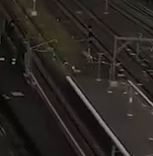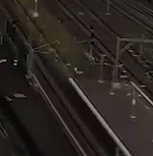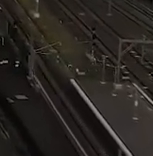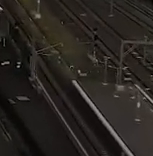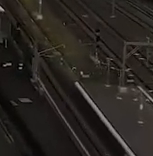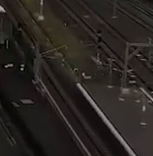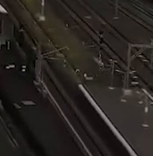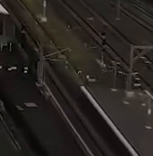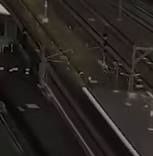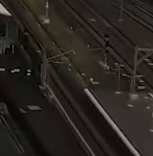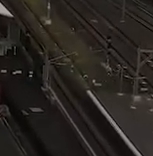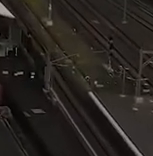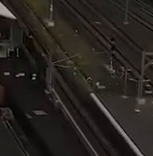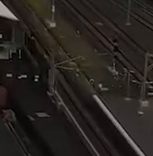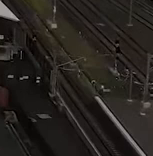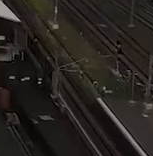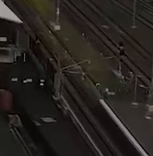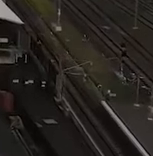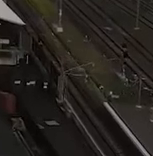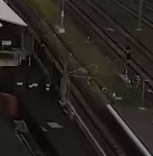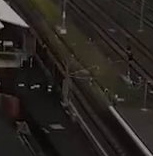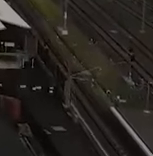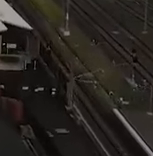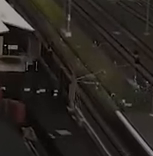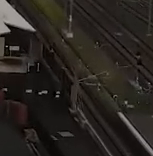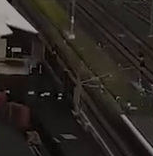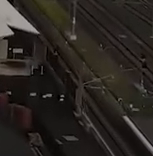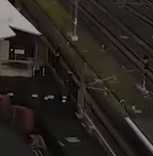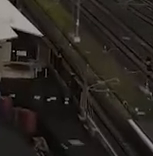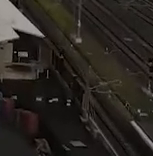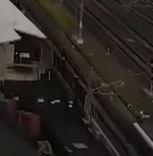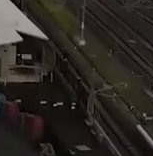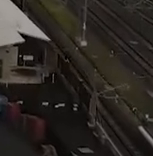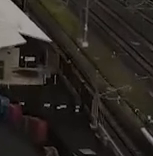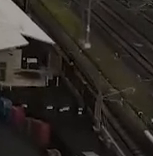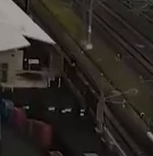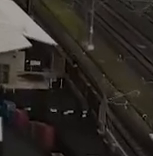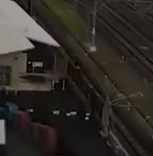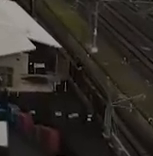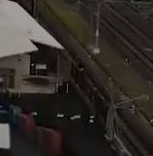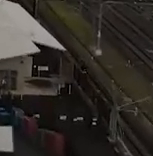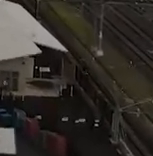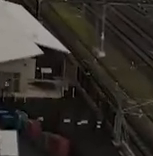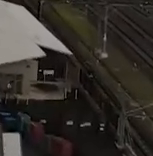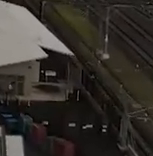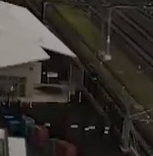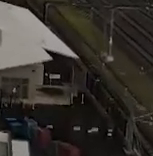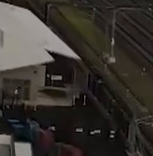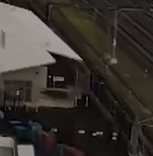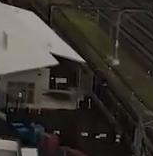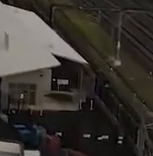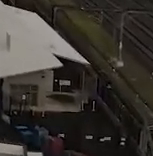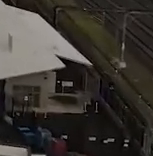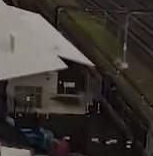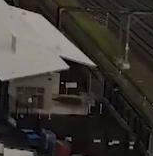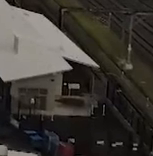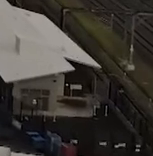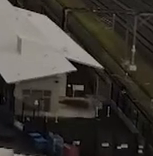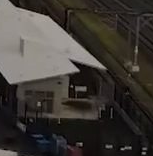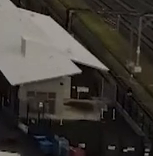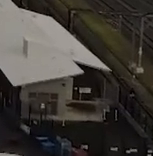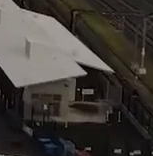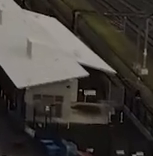good evening, everybody, and the warmest of welcomes to this, the first ever live evening event at an Australian Labor